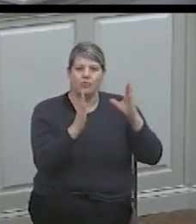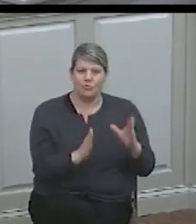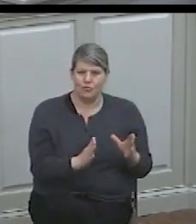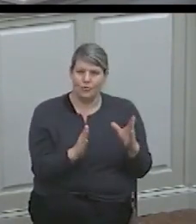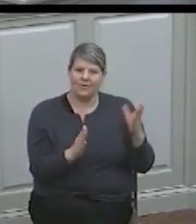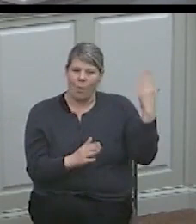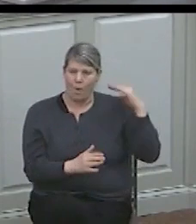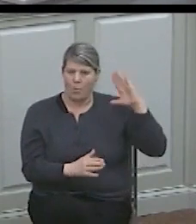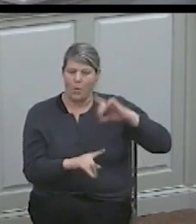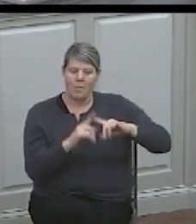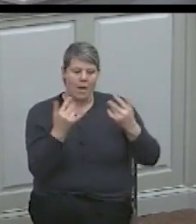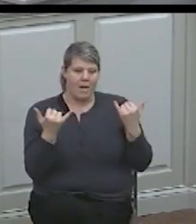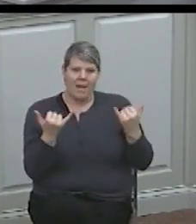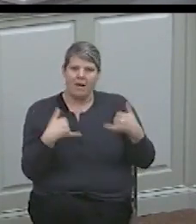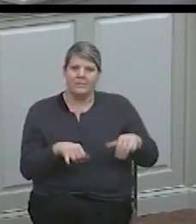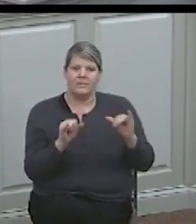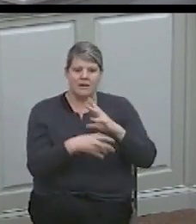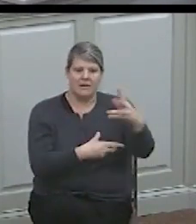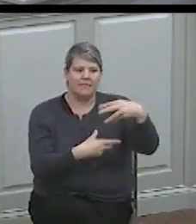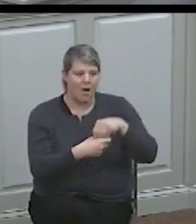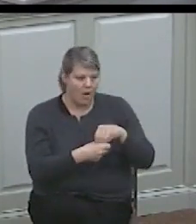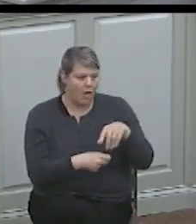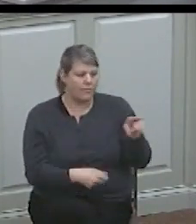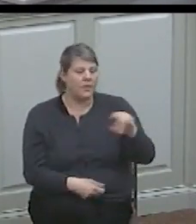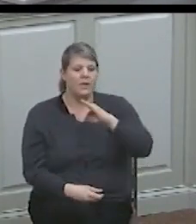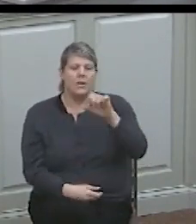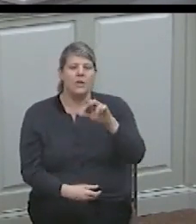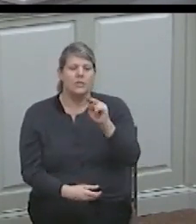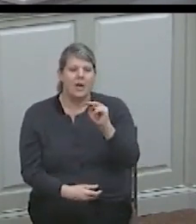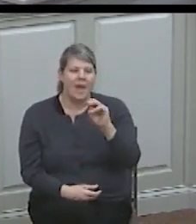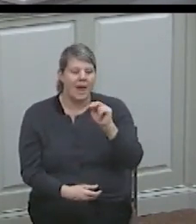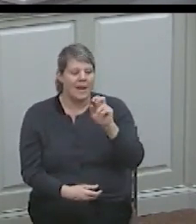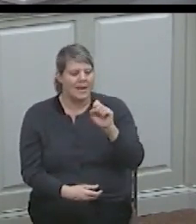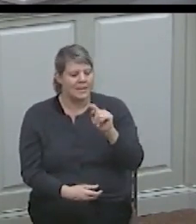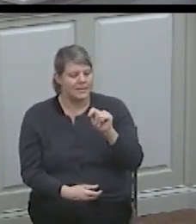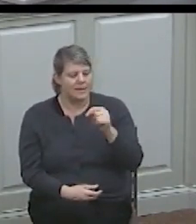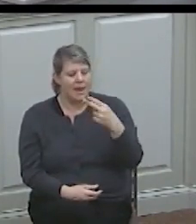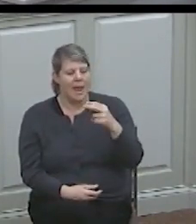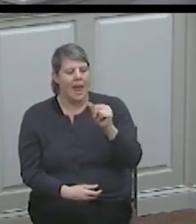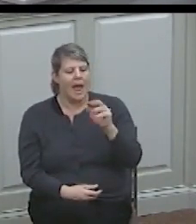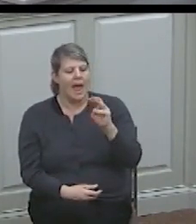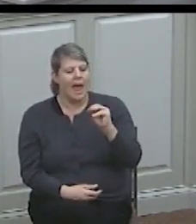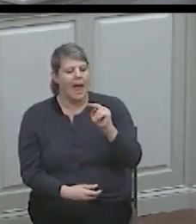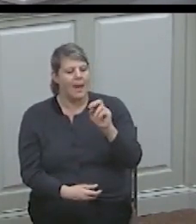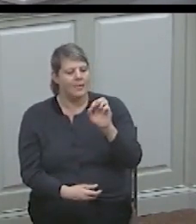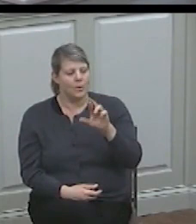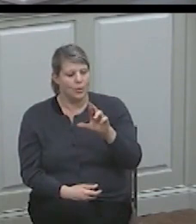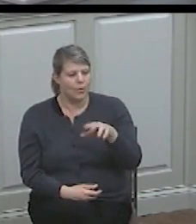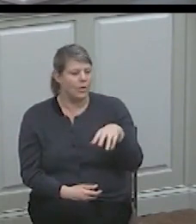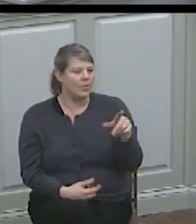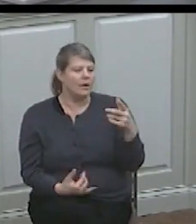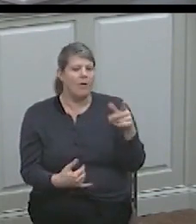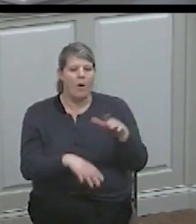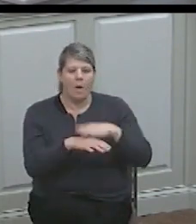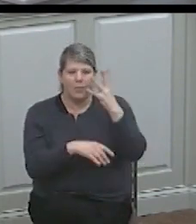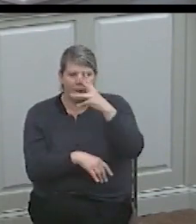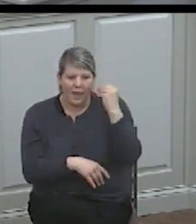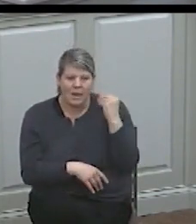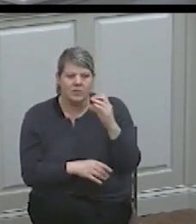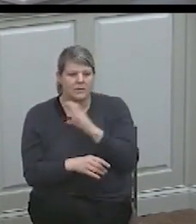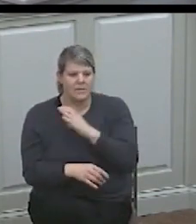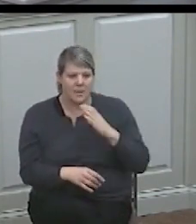town. Janet Hamner right here, Beautification Committee. We have several folks on the Architectural and Heritage